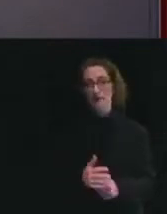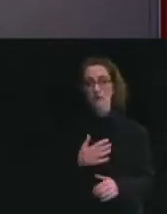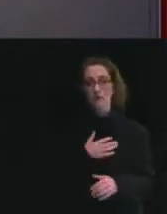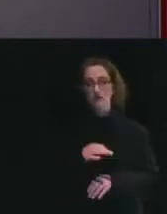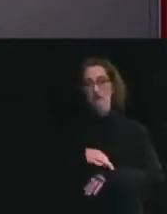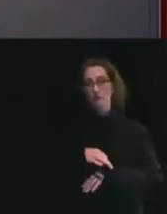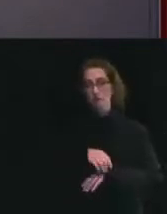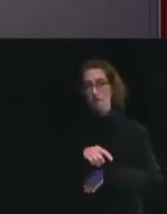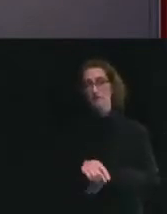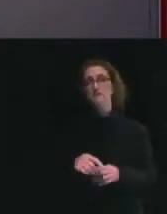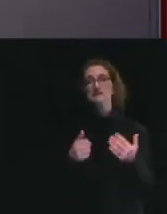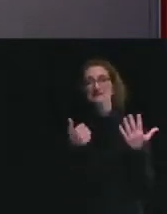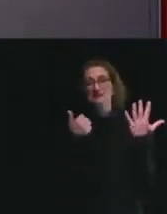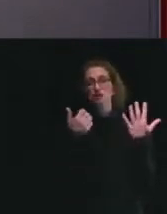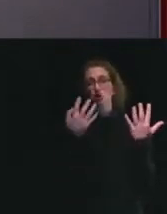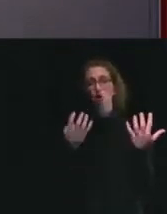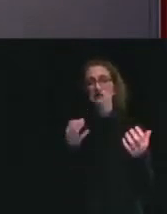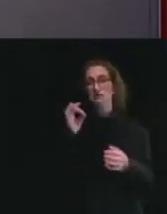sample,